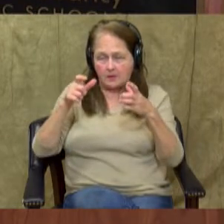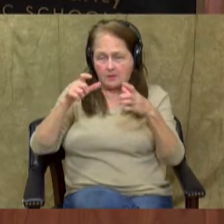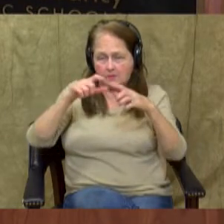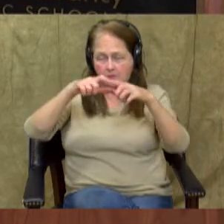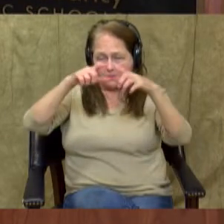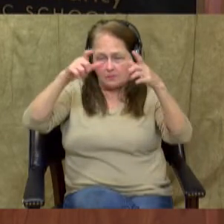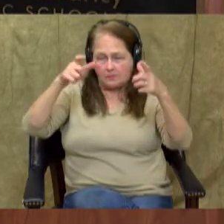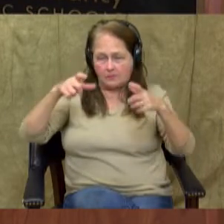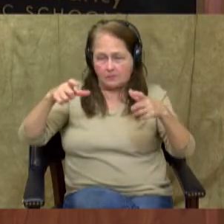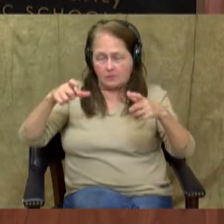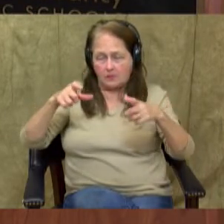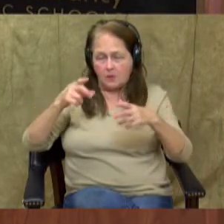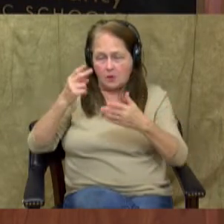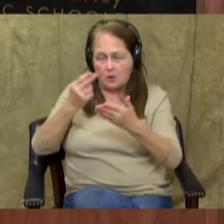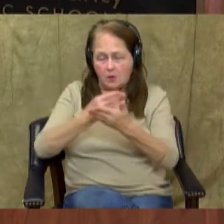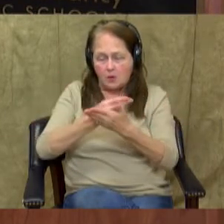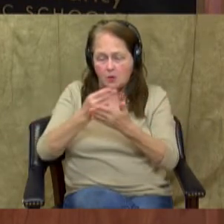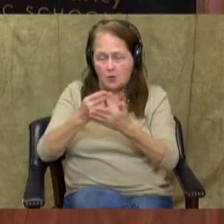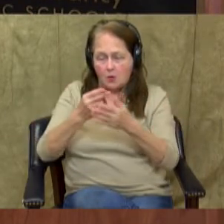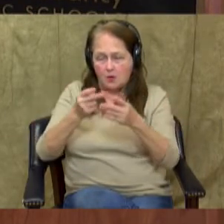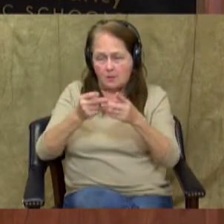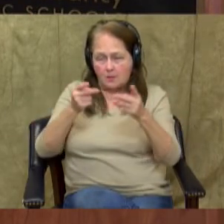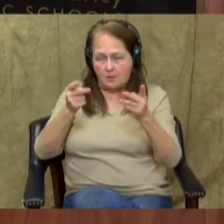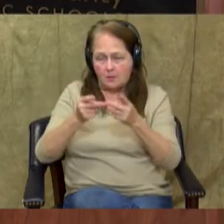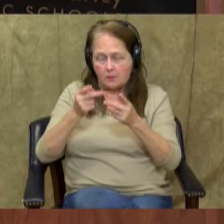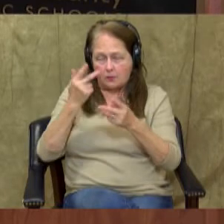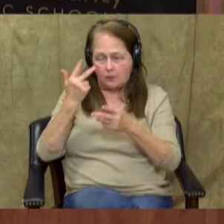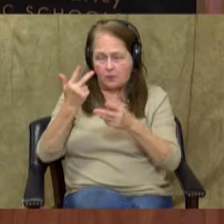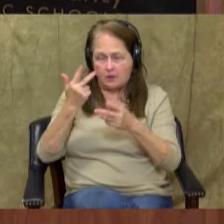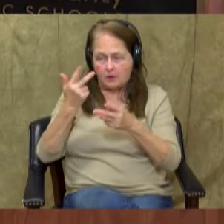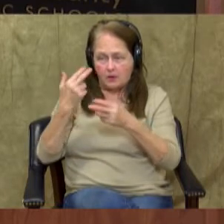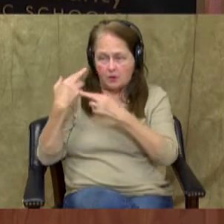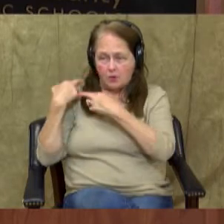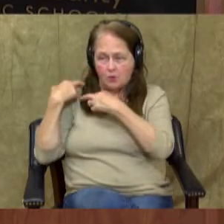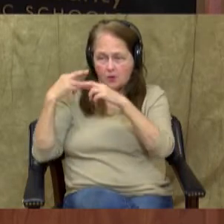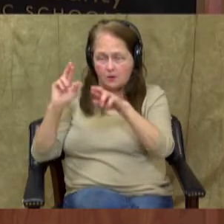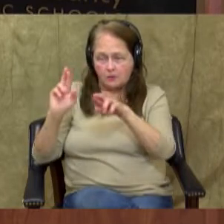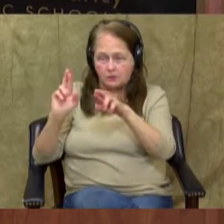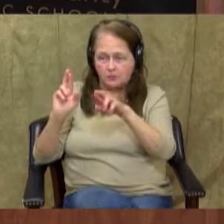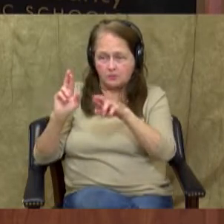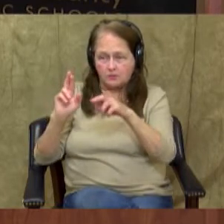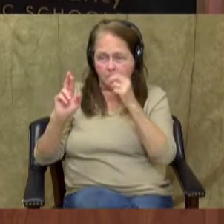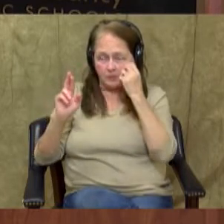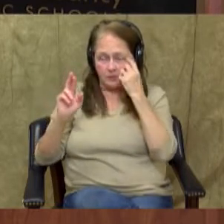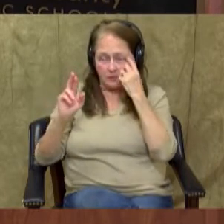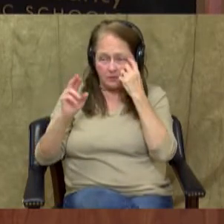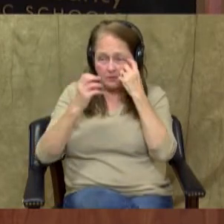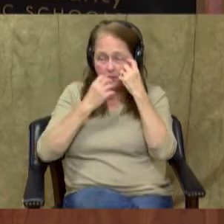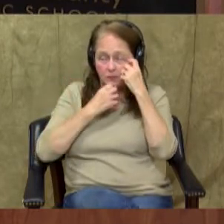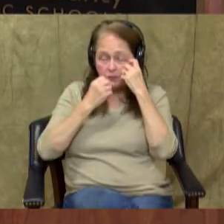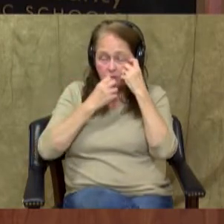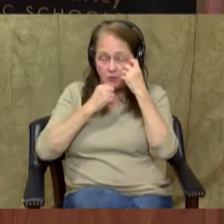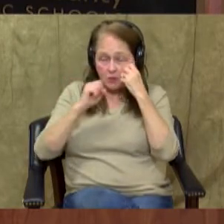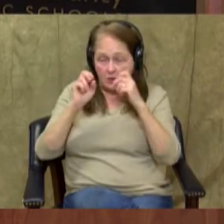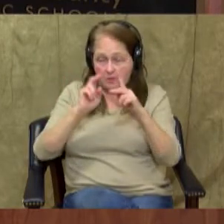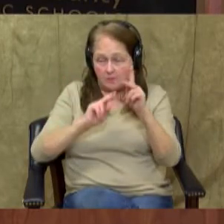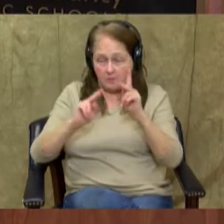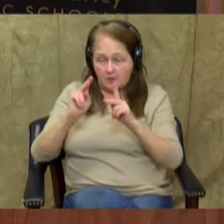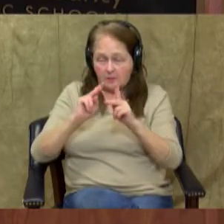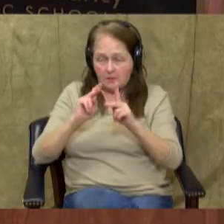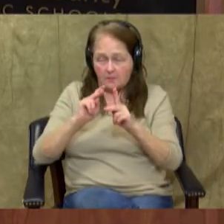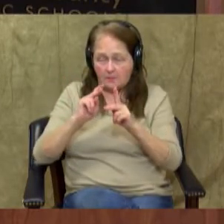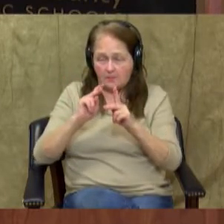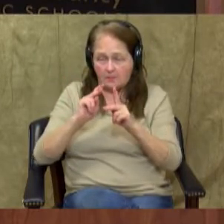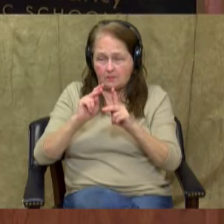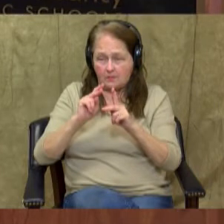and it's a holy site to 3 of these religions. To Jewish people, they have the Western Wall, which